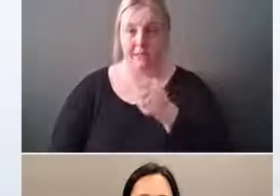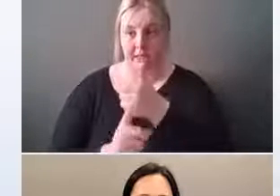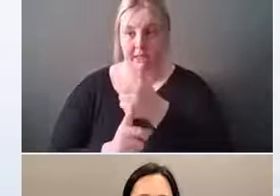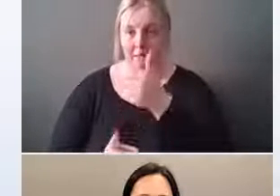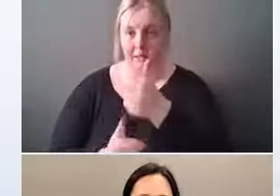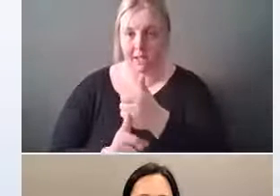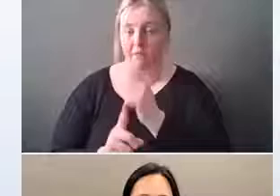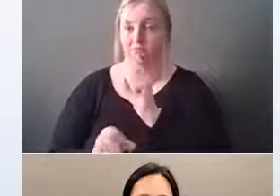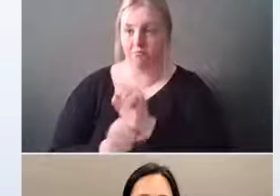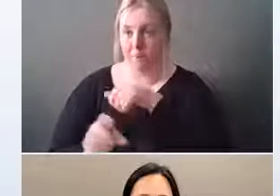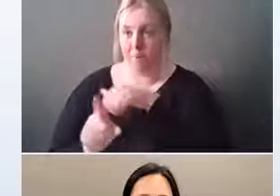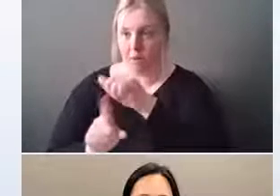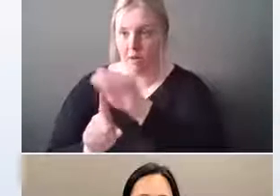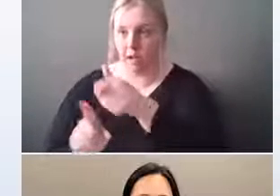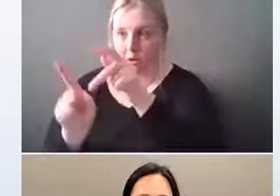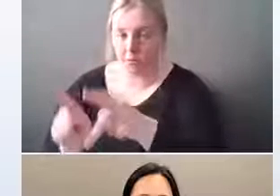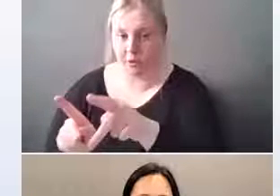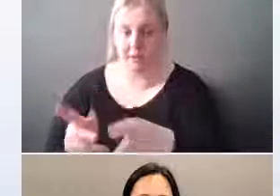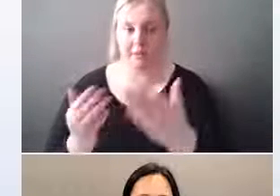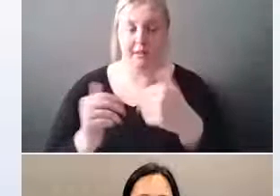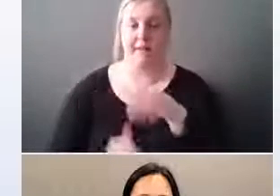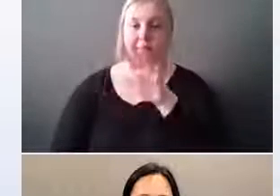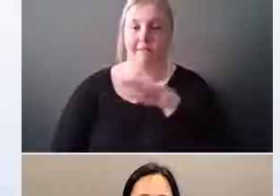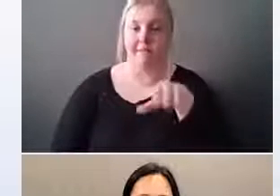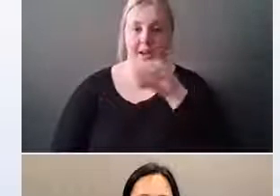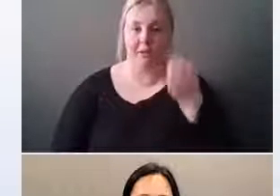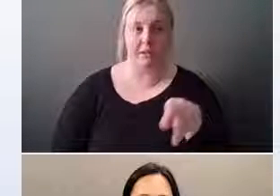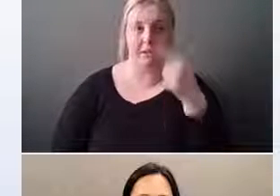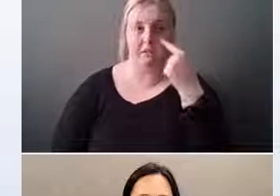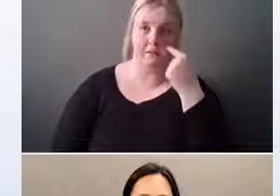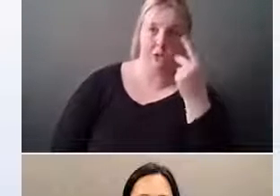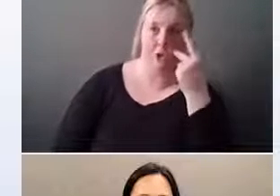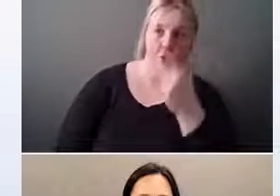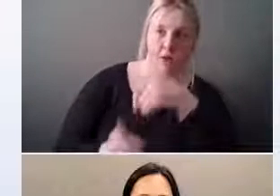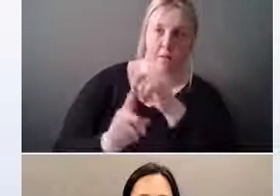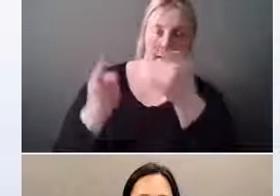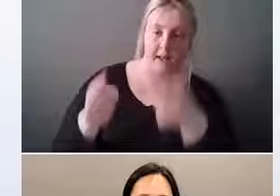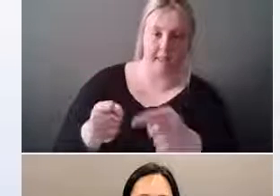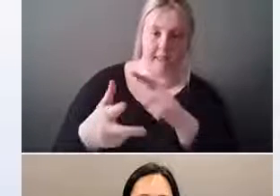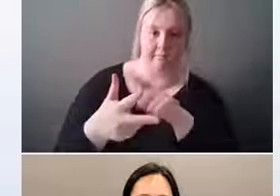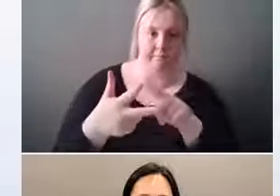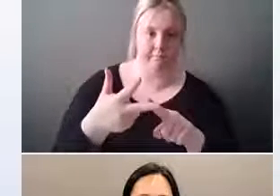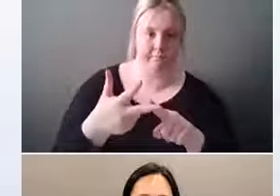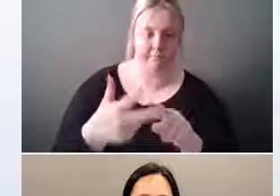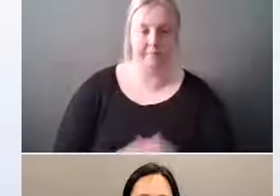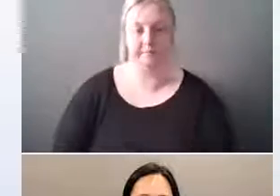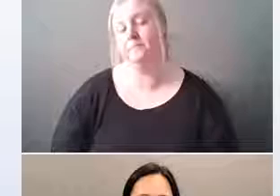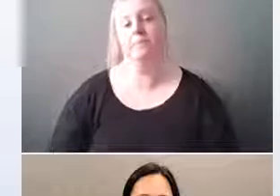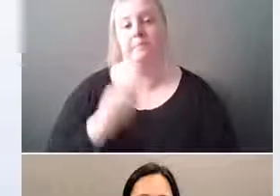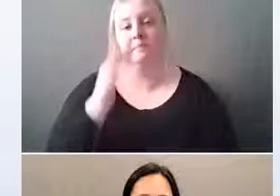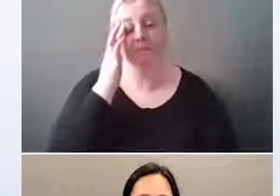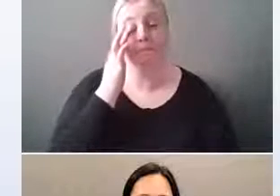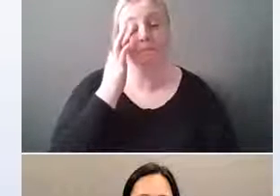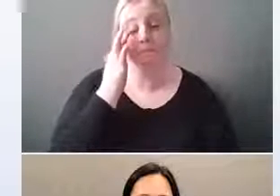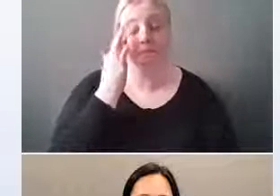behaviors, and 55% witnessed bullying behaviors themselves. And you'll